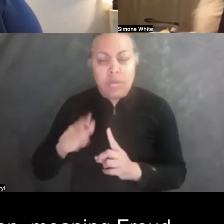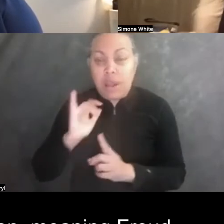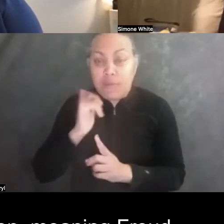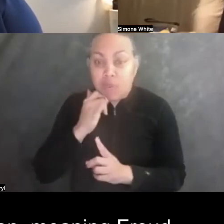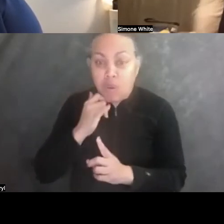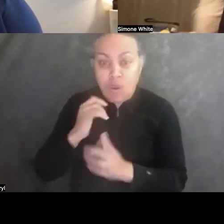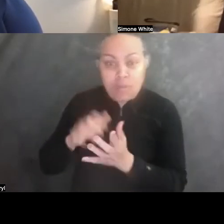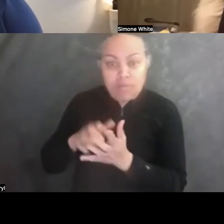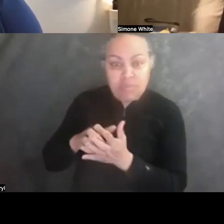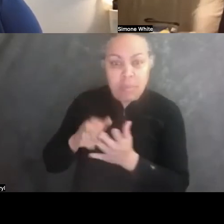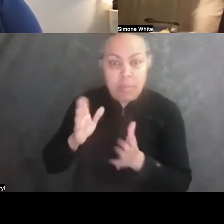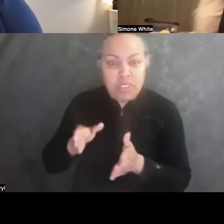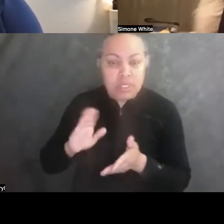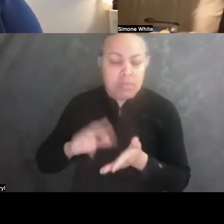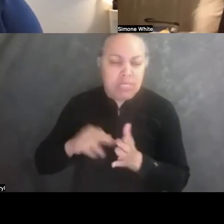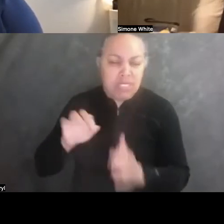meaning Freud.